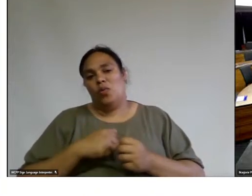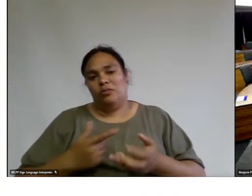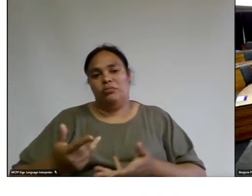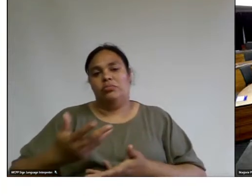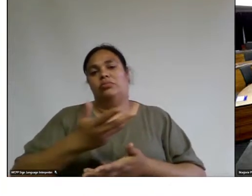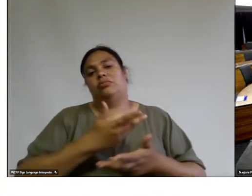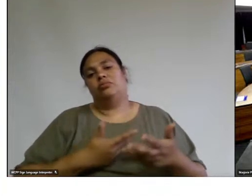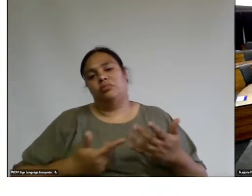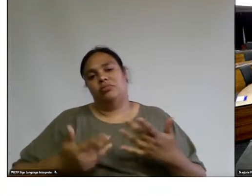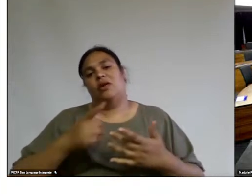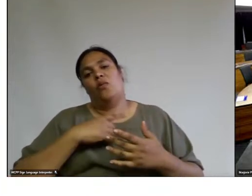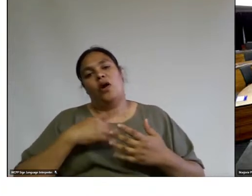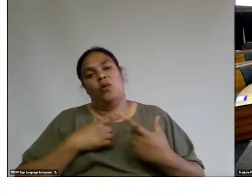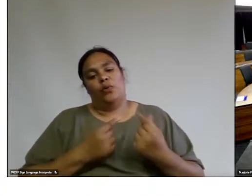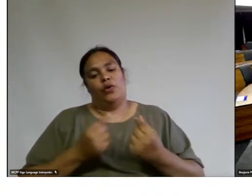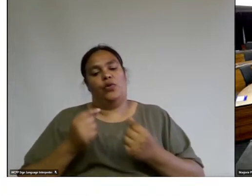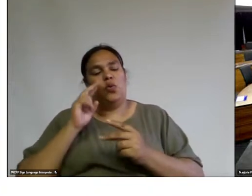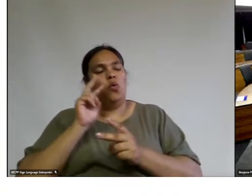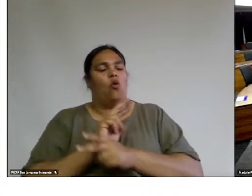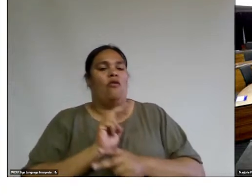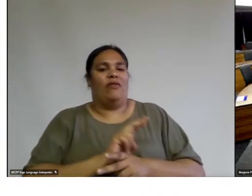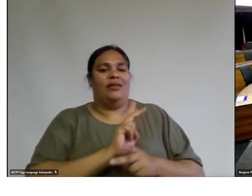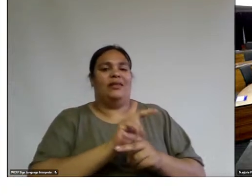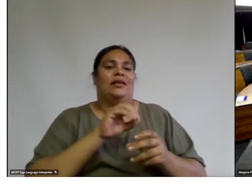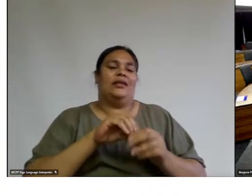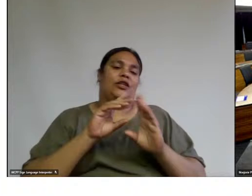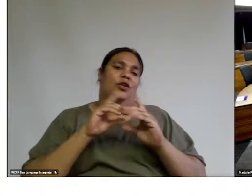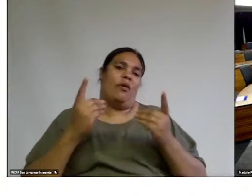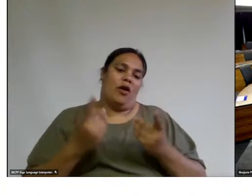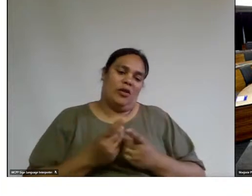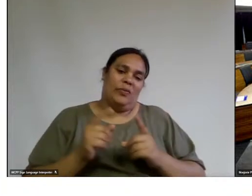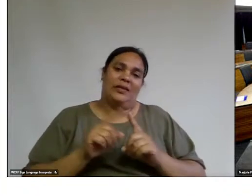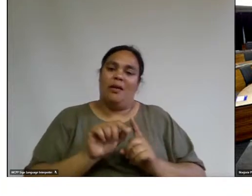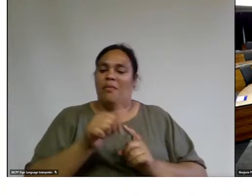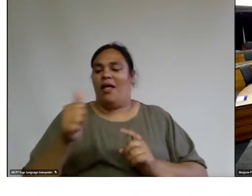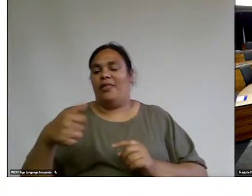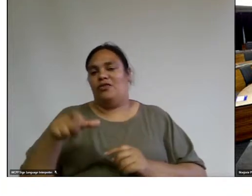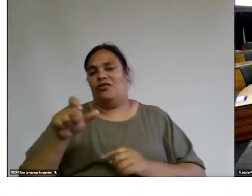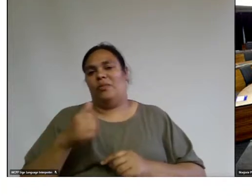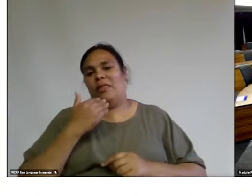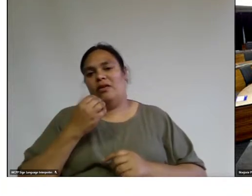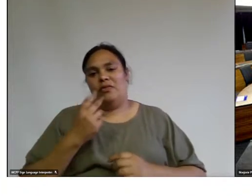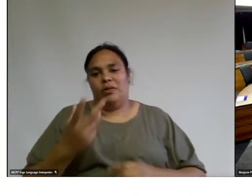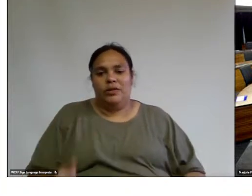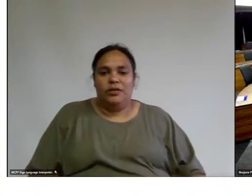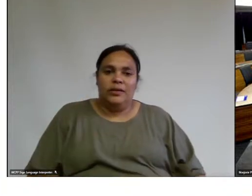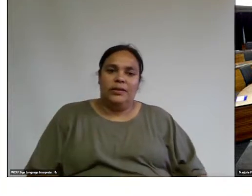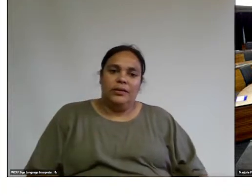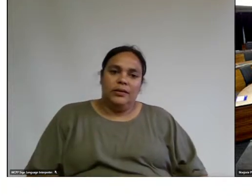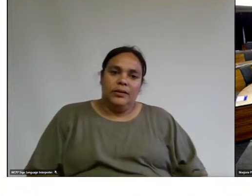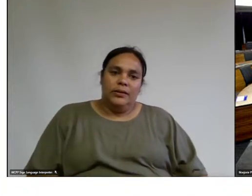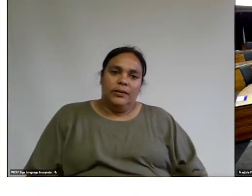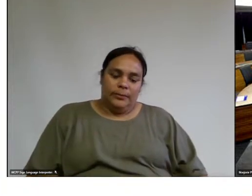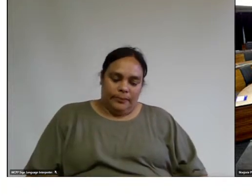think, as we do our oversight over this department and others. Chair, thank you very much.